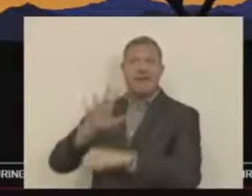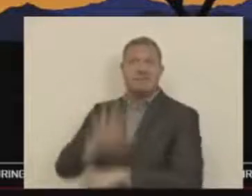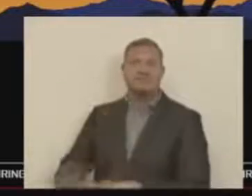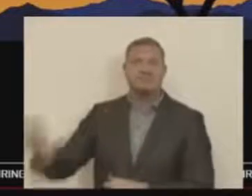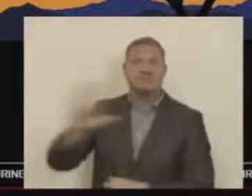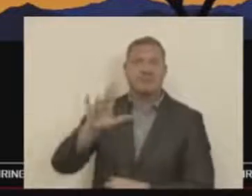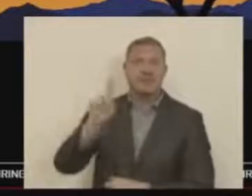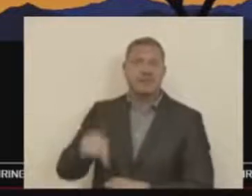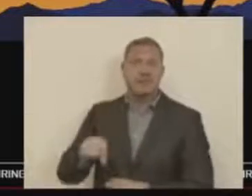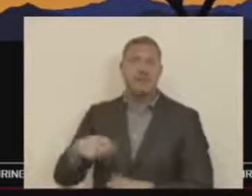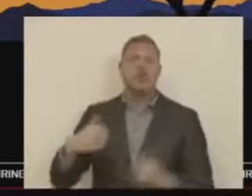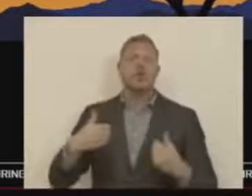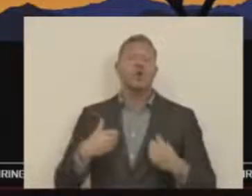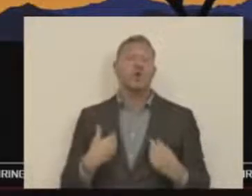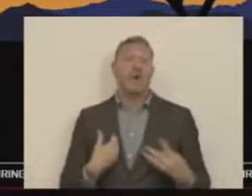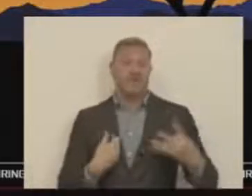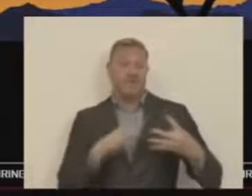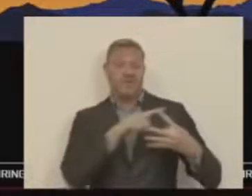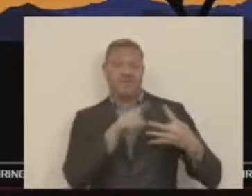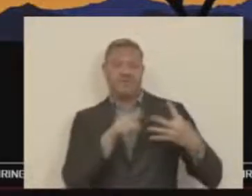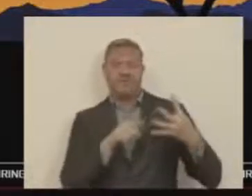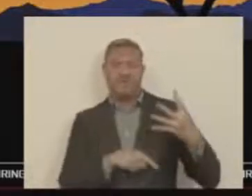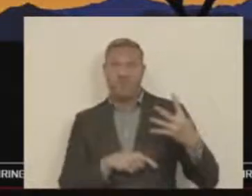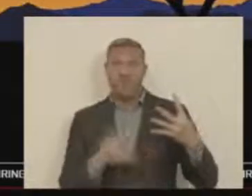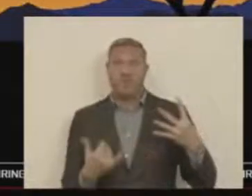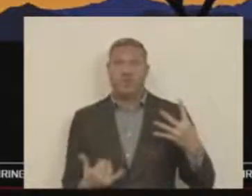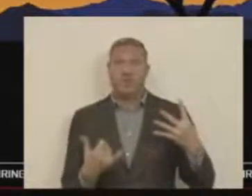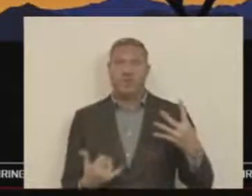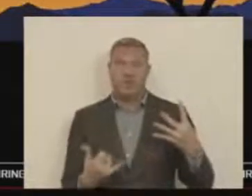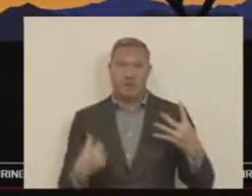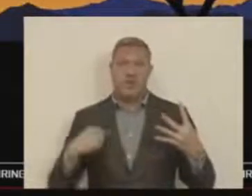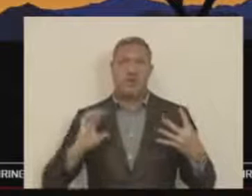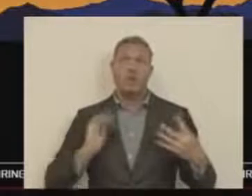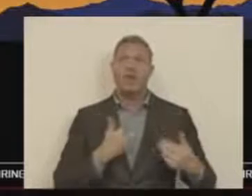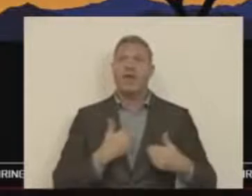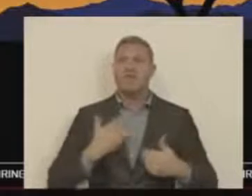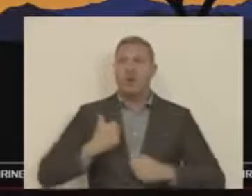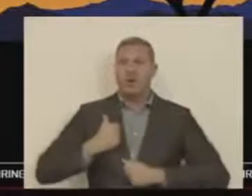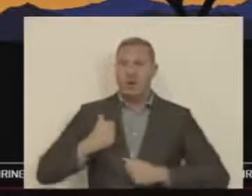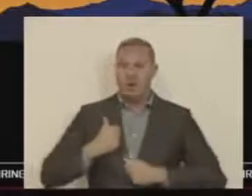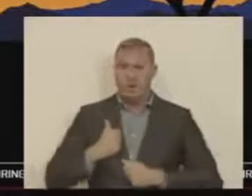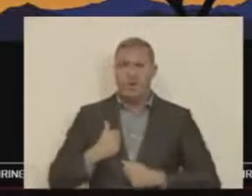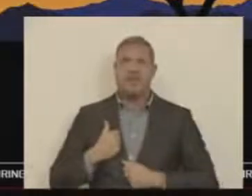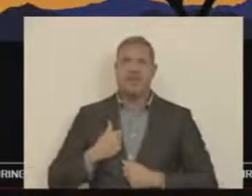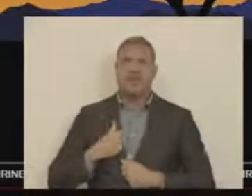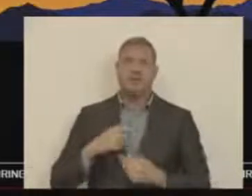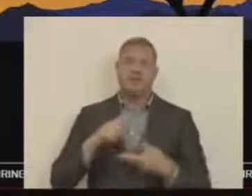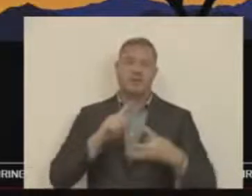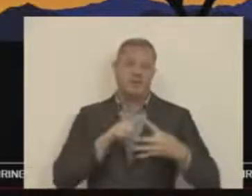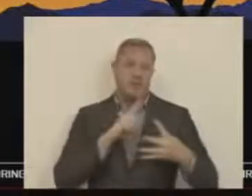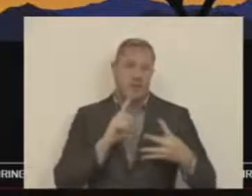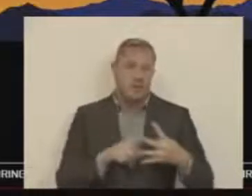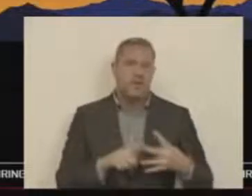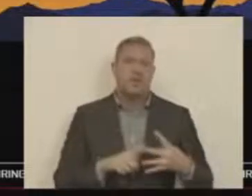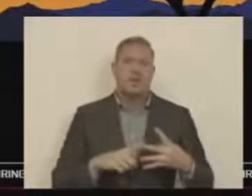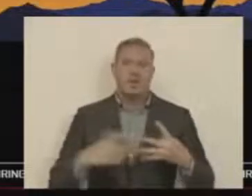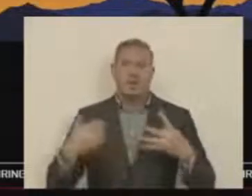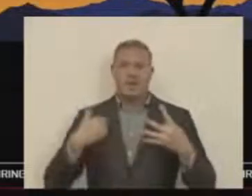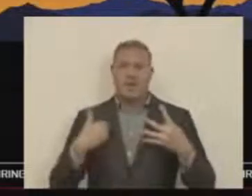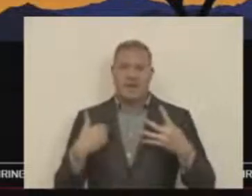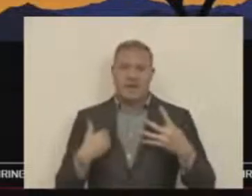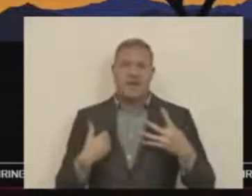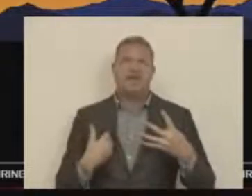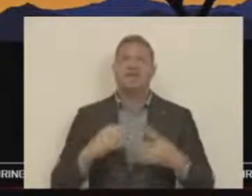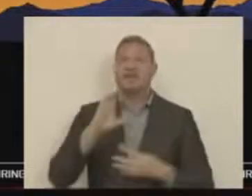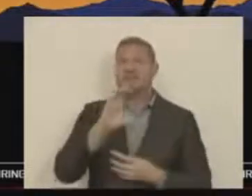4 payloads. We actually have one of our Army payloads there, with Gunsmokes. We also have the